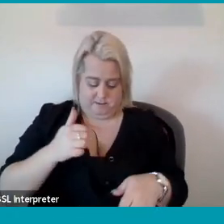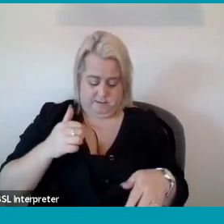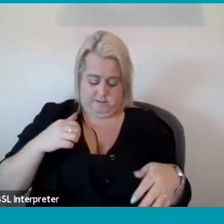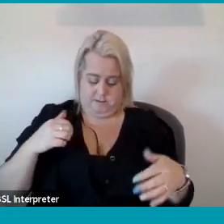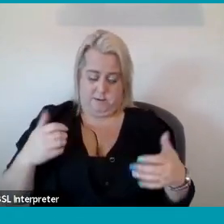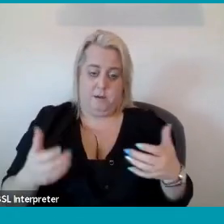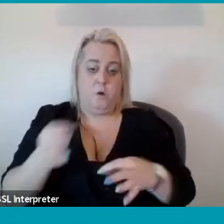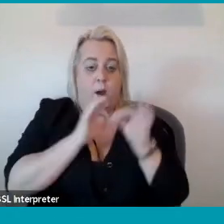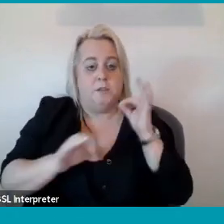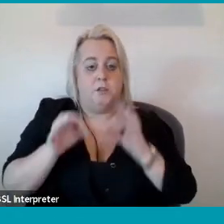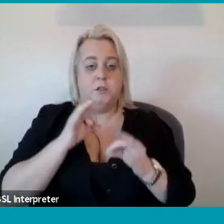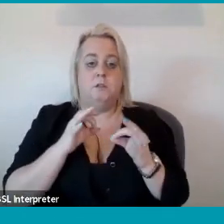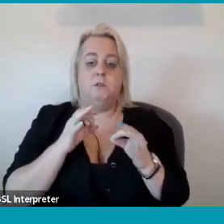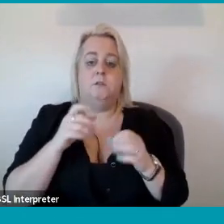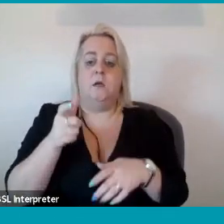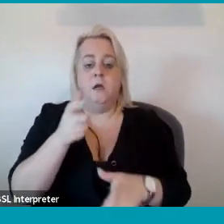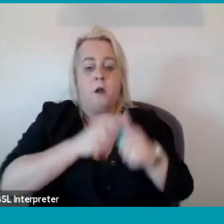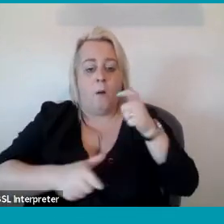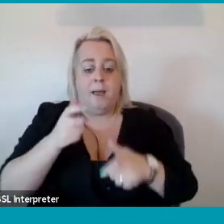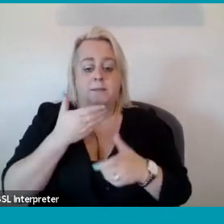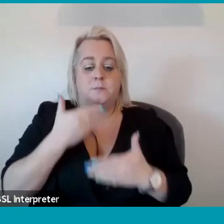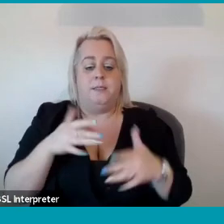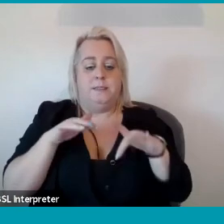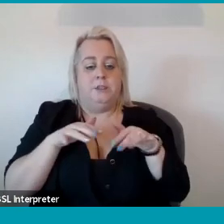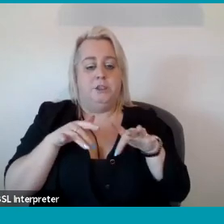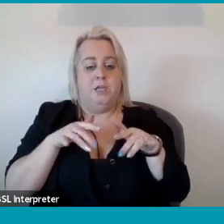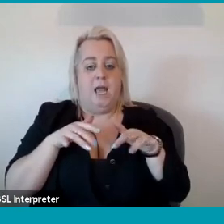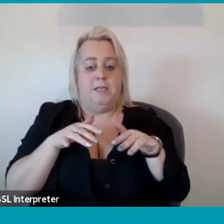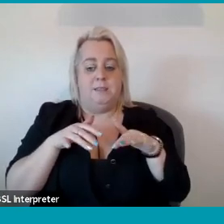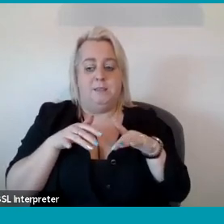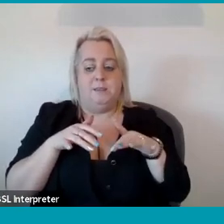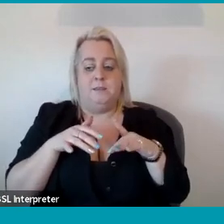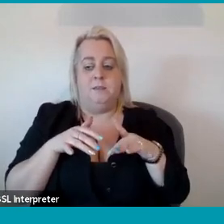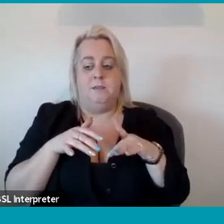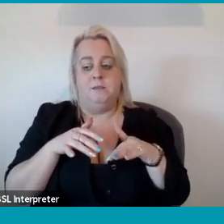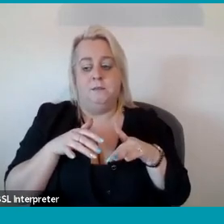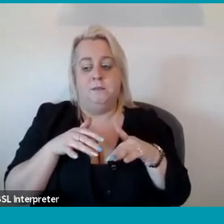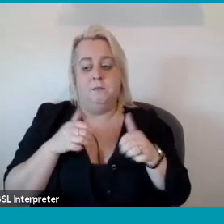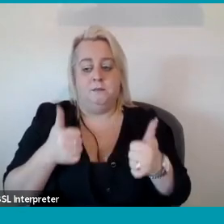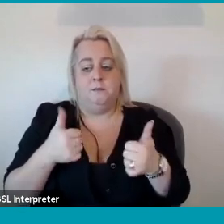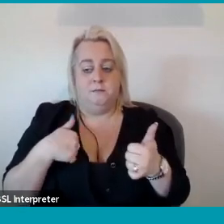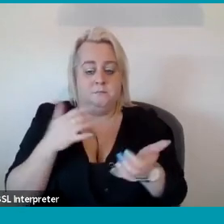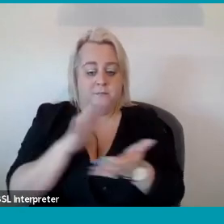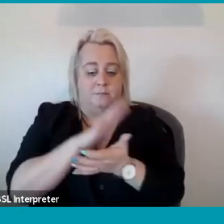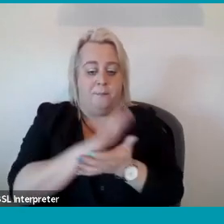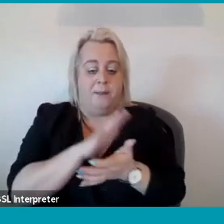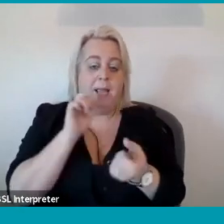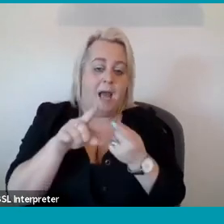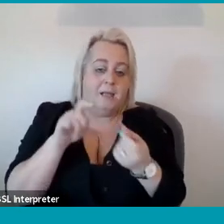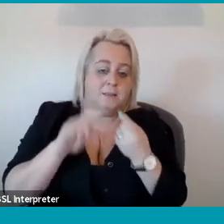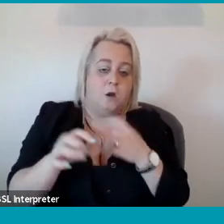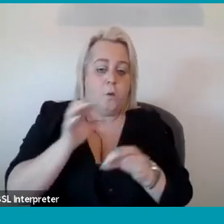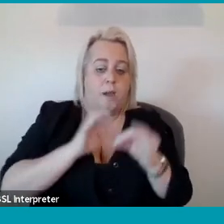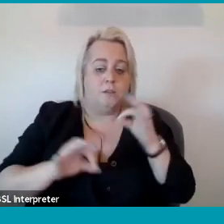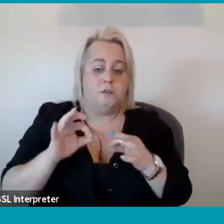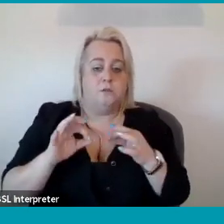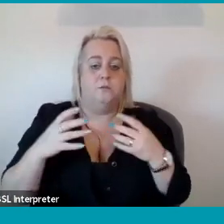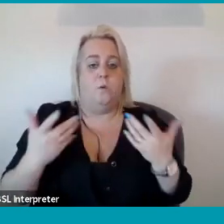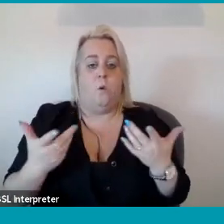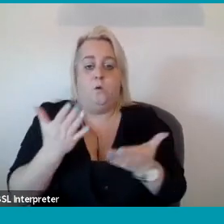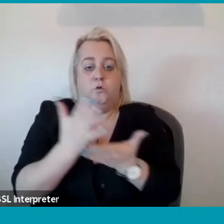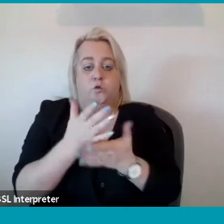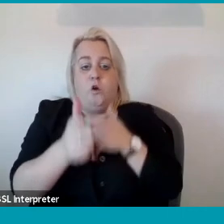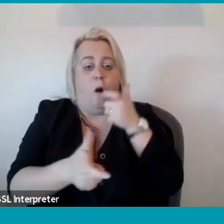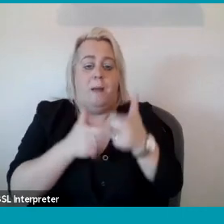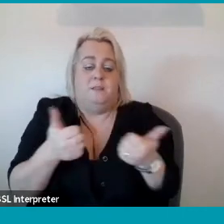please pop them into the chat or in Q&A, wherever you prefer. And I'll be very happy to answer any questions that you might have. Or